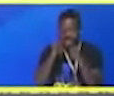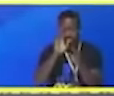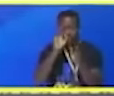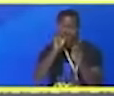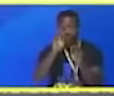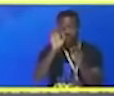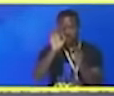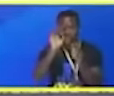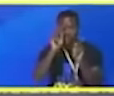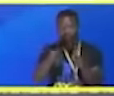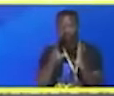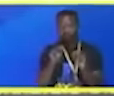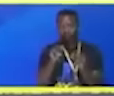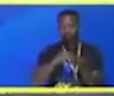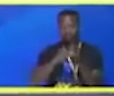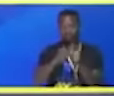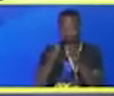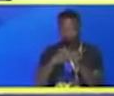We must.